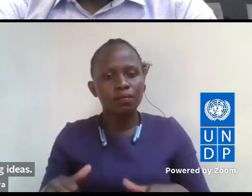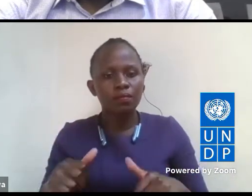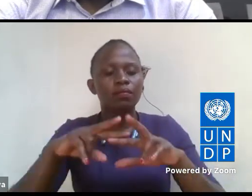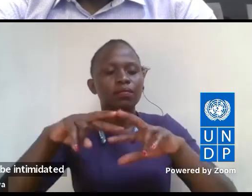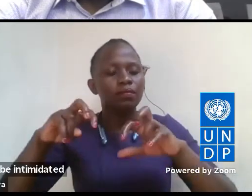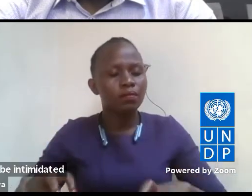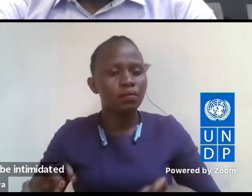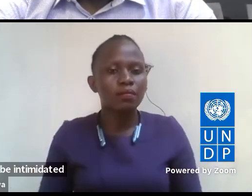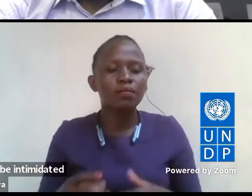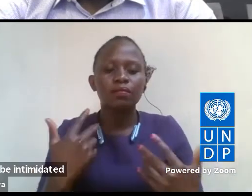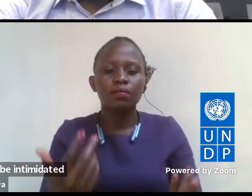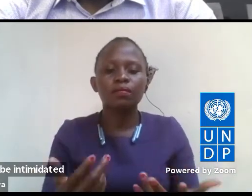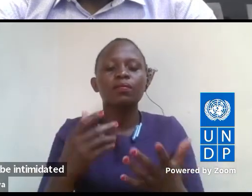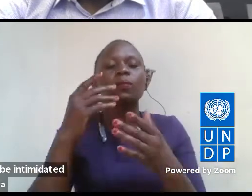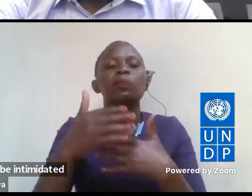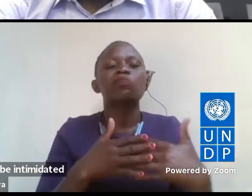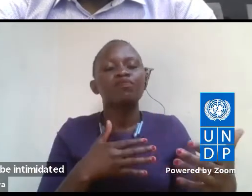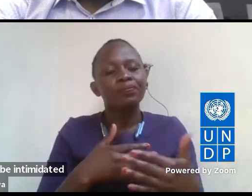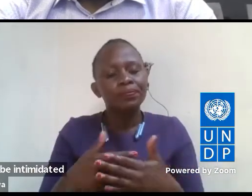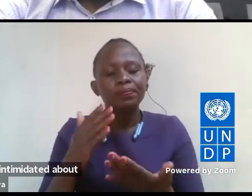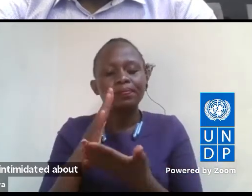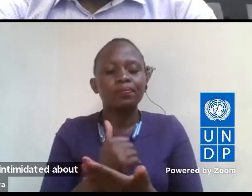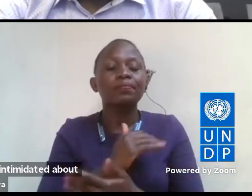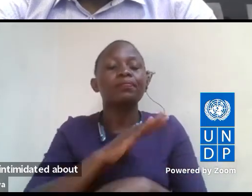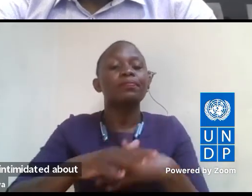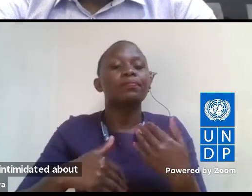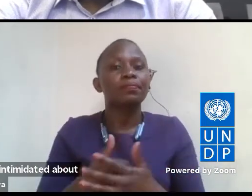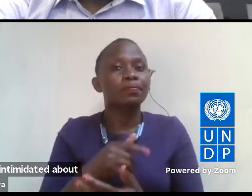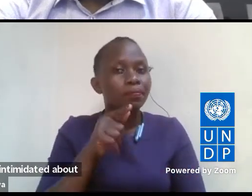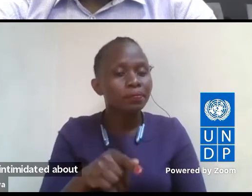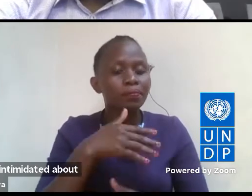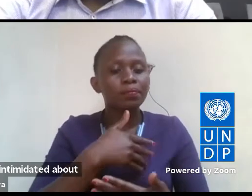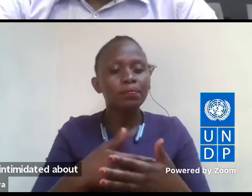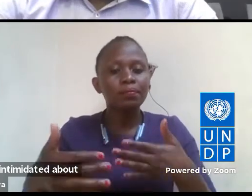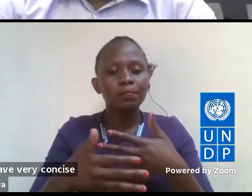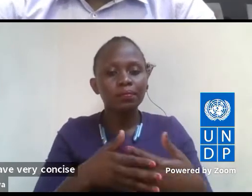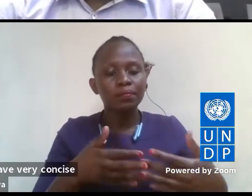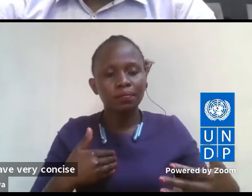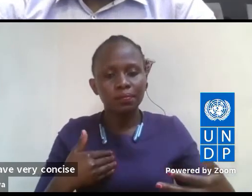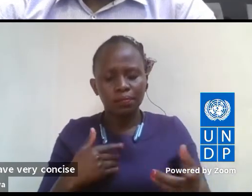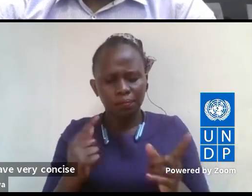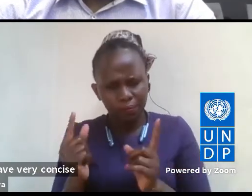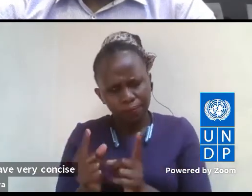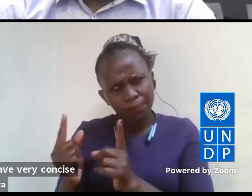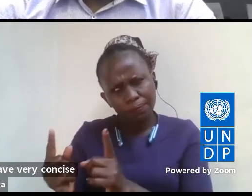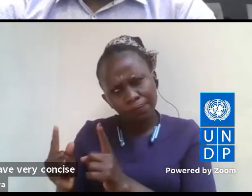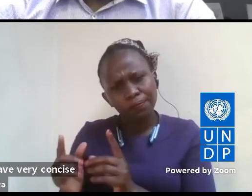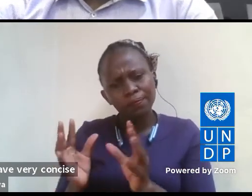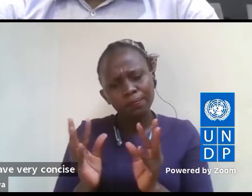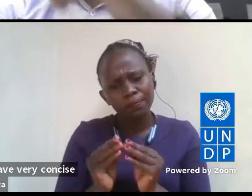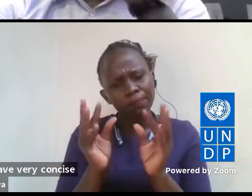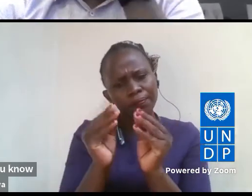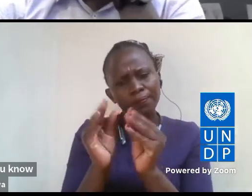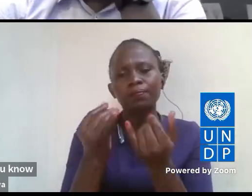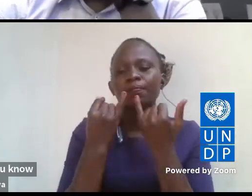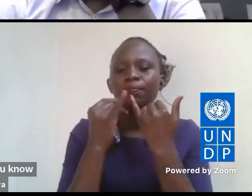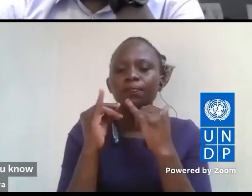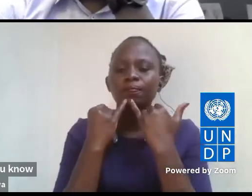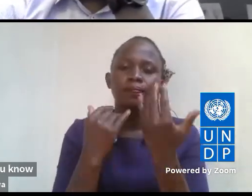intimidated about that, because all those products also have very concise summaries for information,